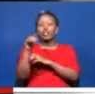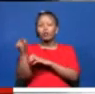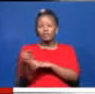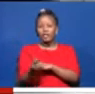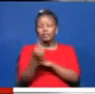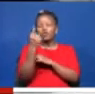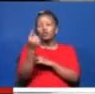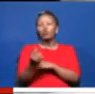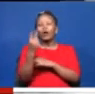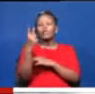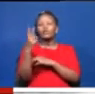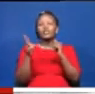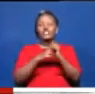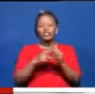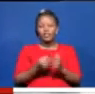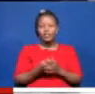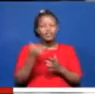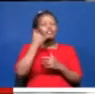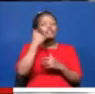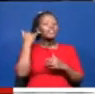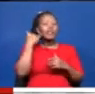112,127. Nakuru Town East has